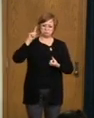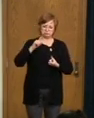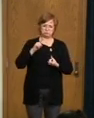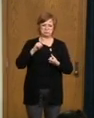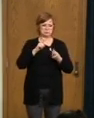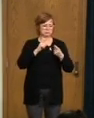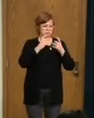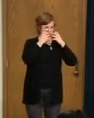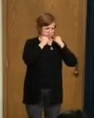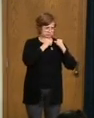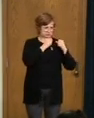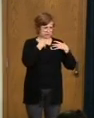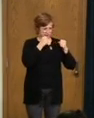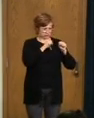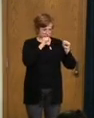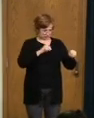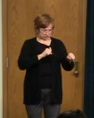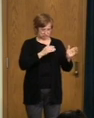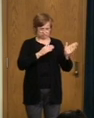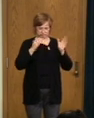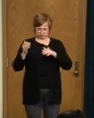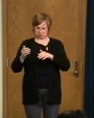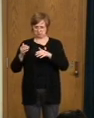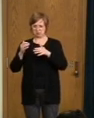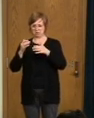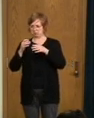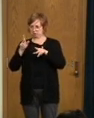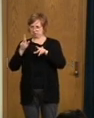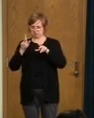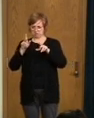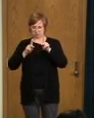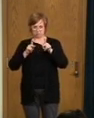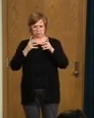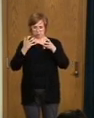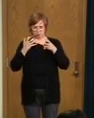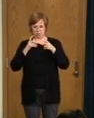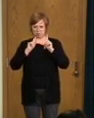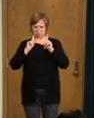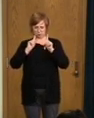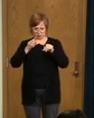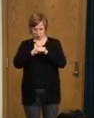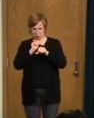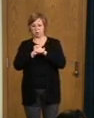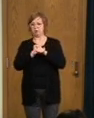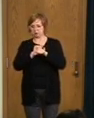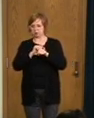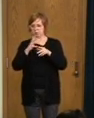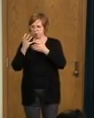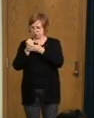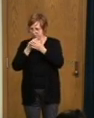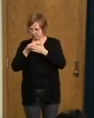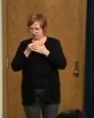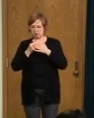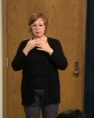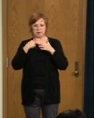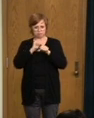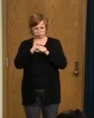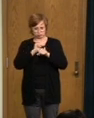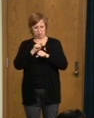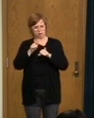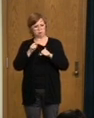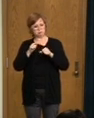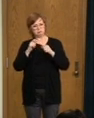capacity of our healthcare system and where we can preserve the opportunity for people to go to work, to their job each and every day and to have a